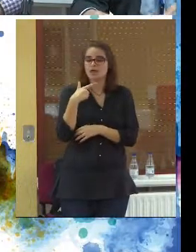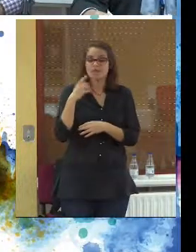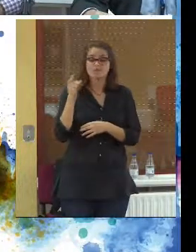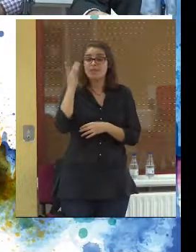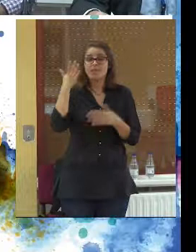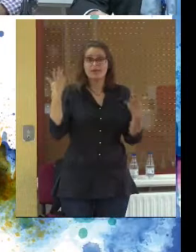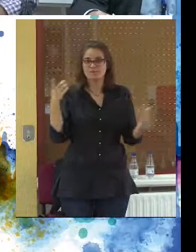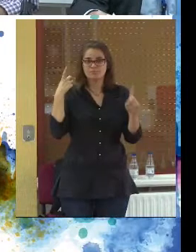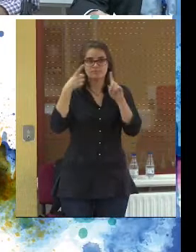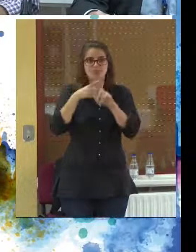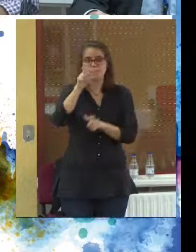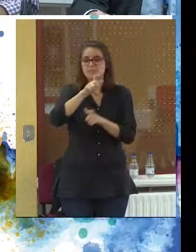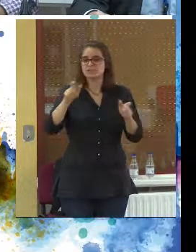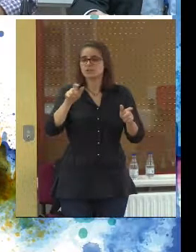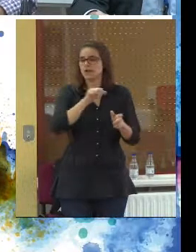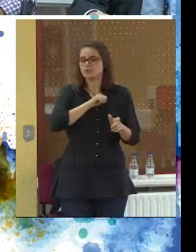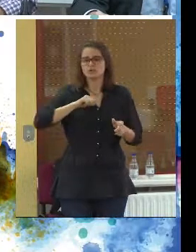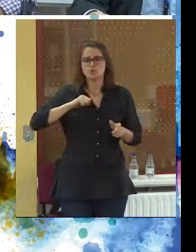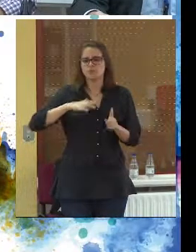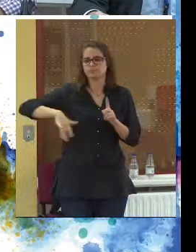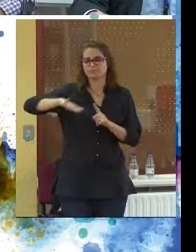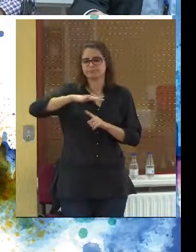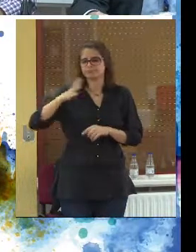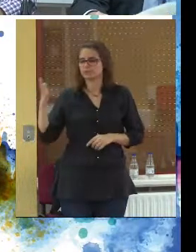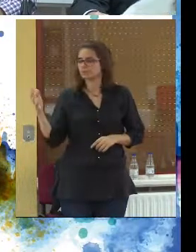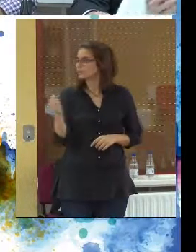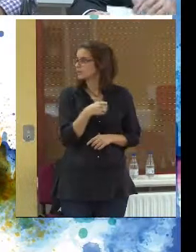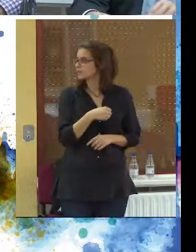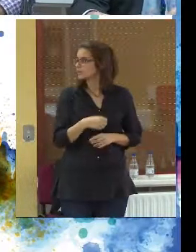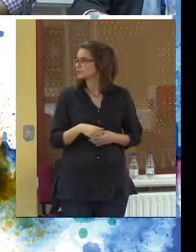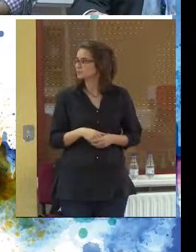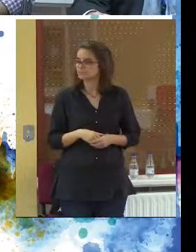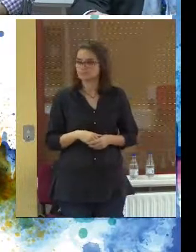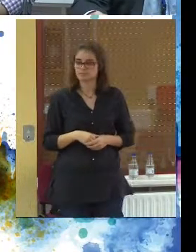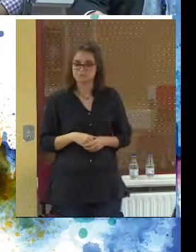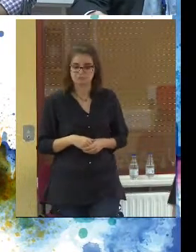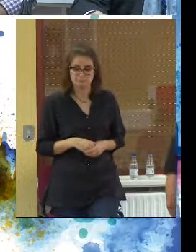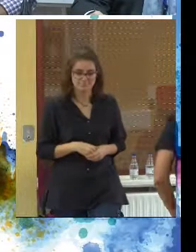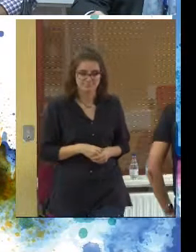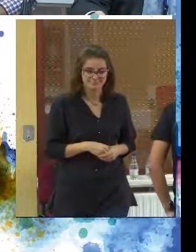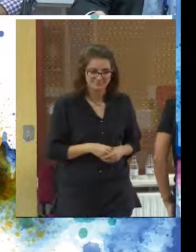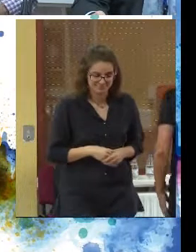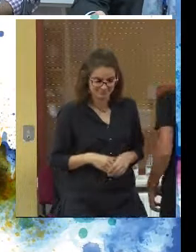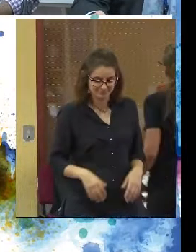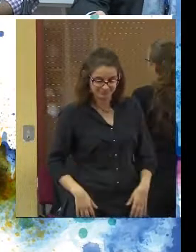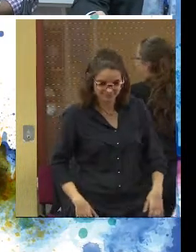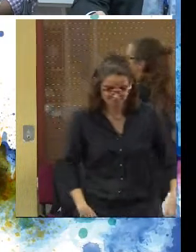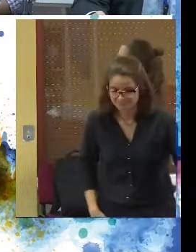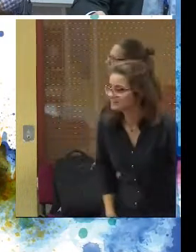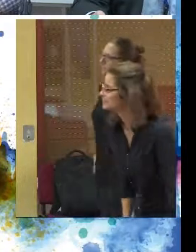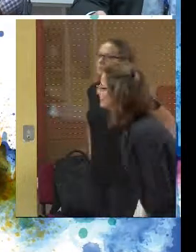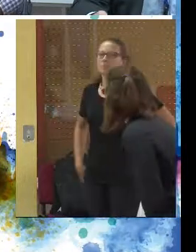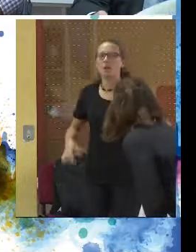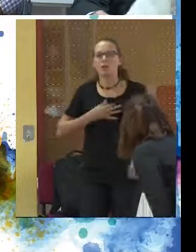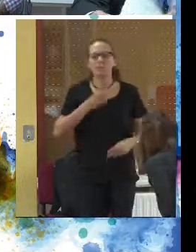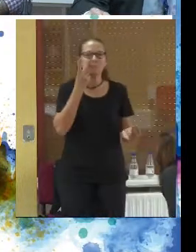a person can be made autonomous everywhere. And this will allow you to see where we are right now in Spain. We've got more